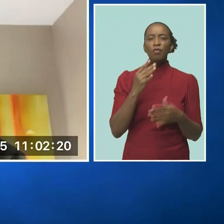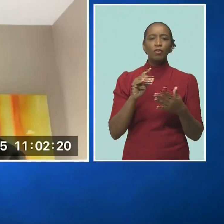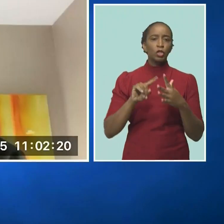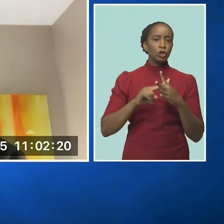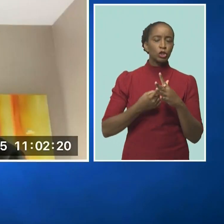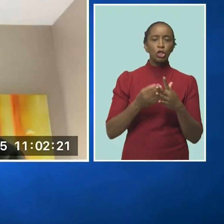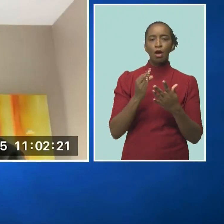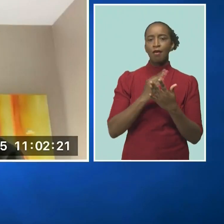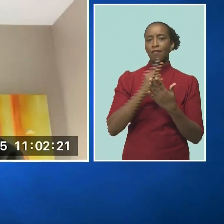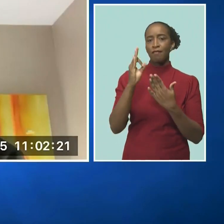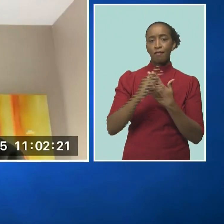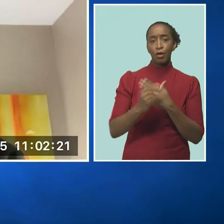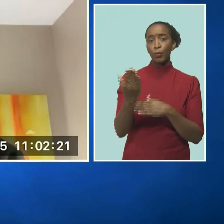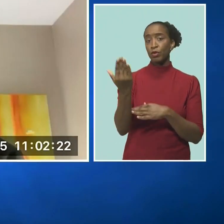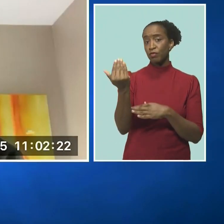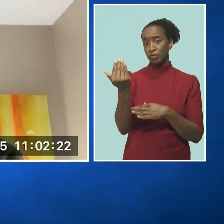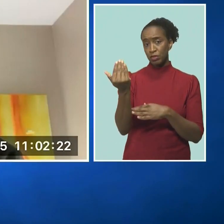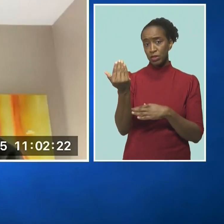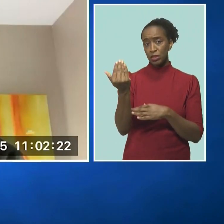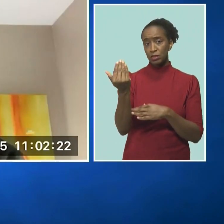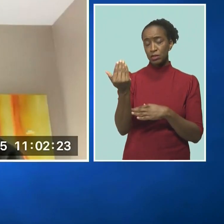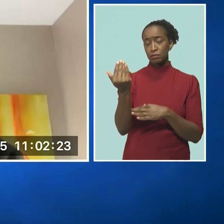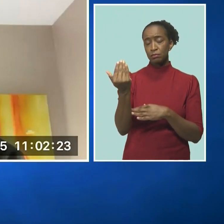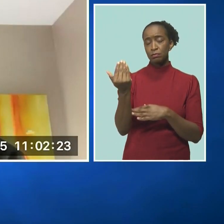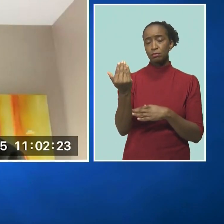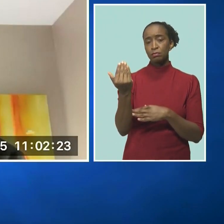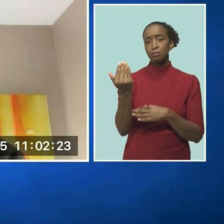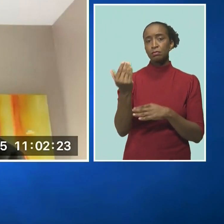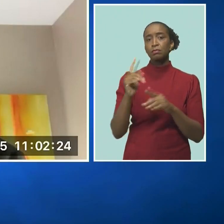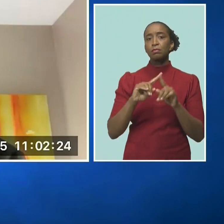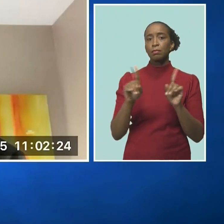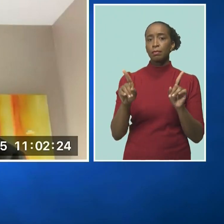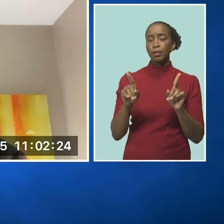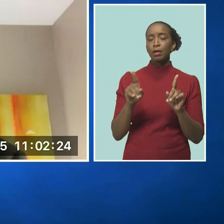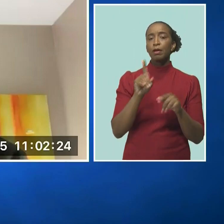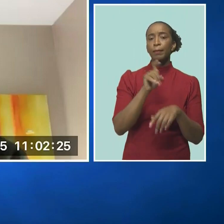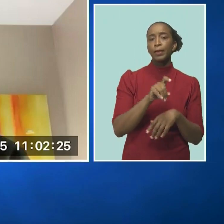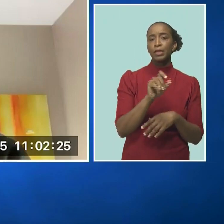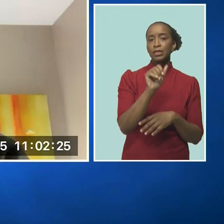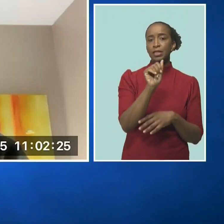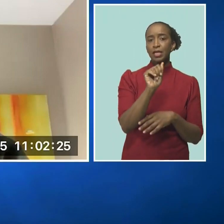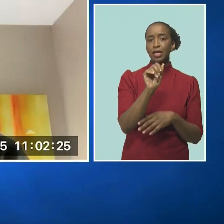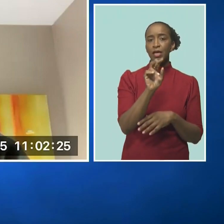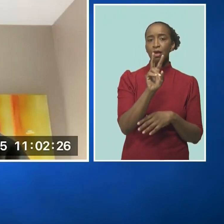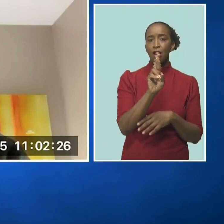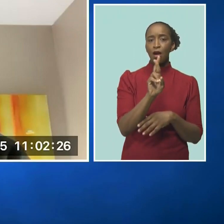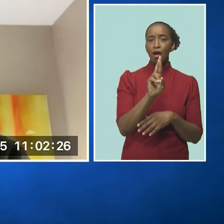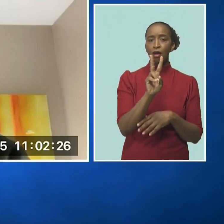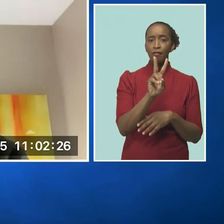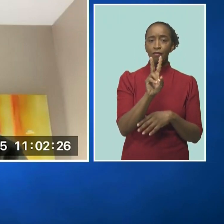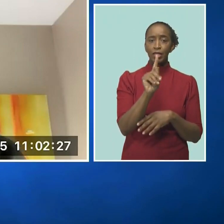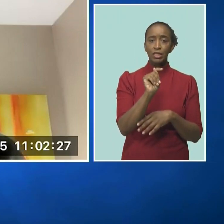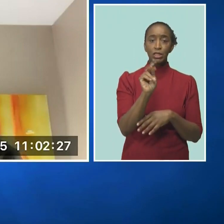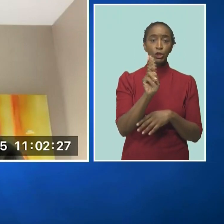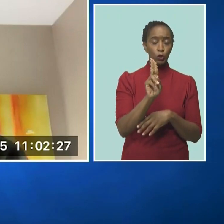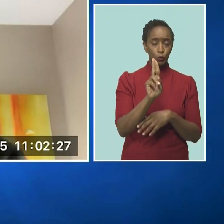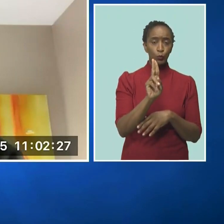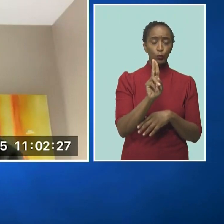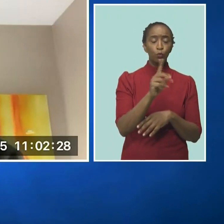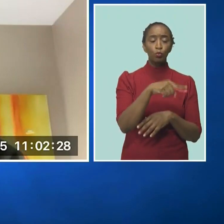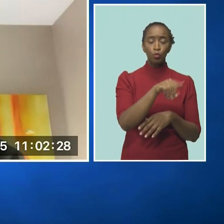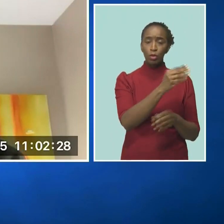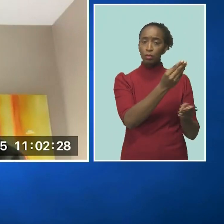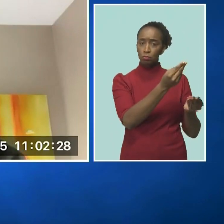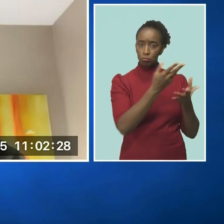15th, but of course we have to take time from the ARVTU, and they test the